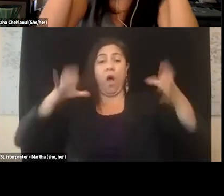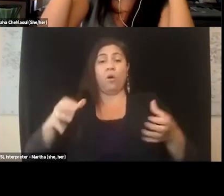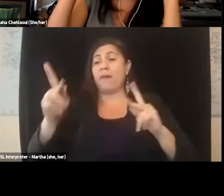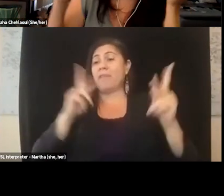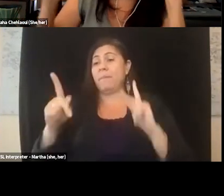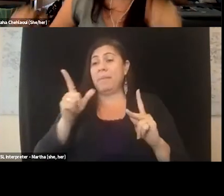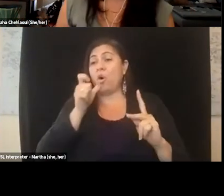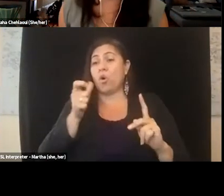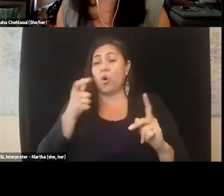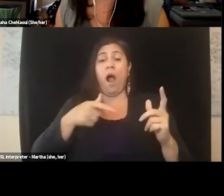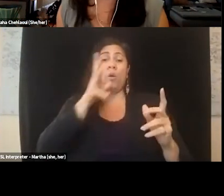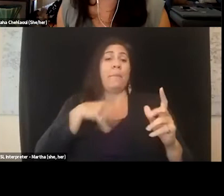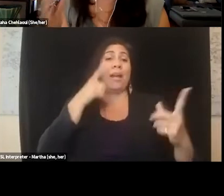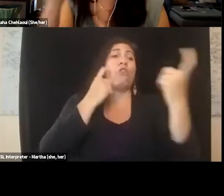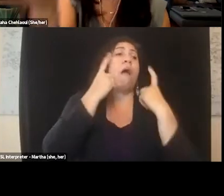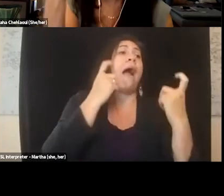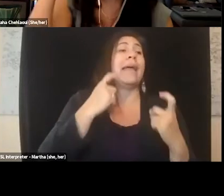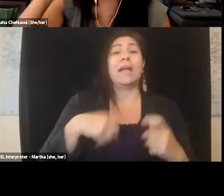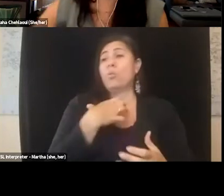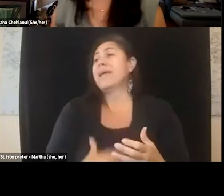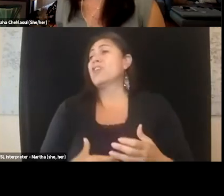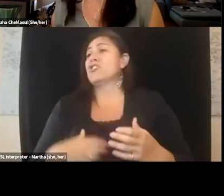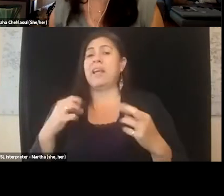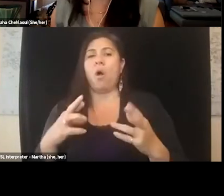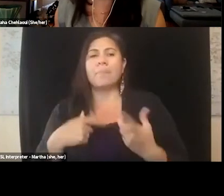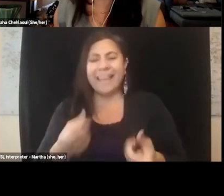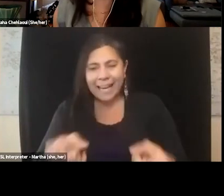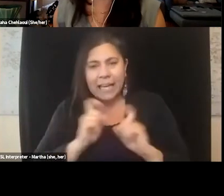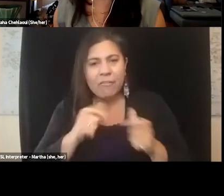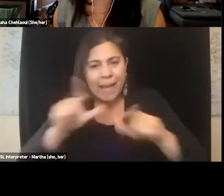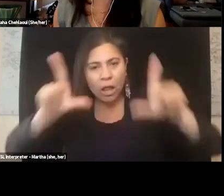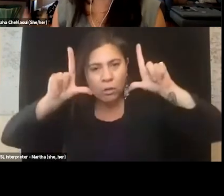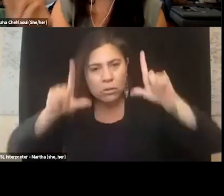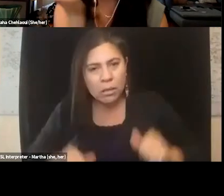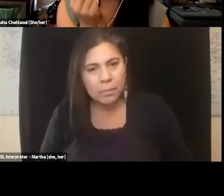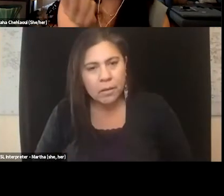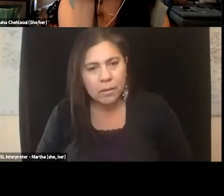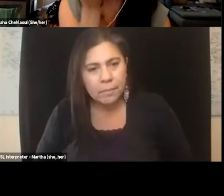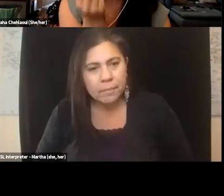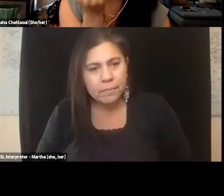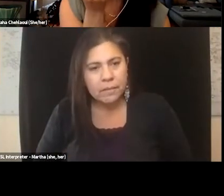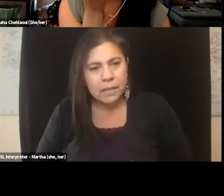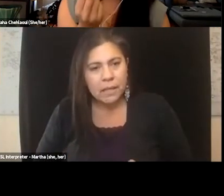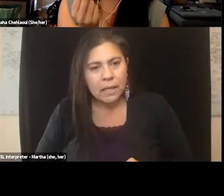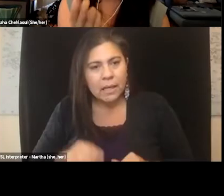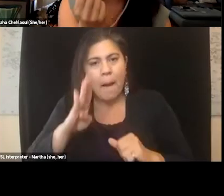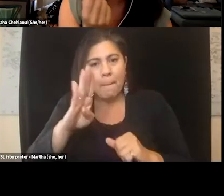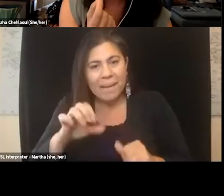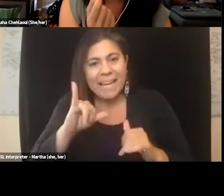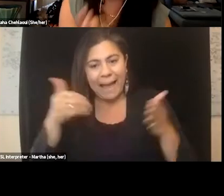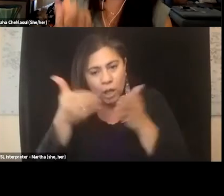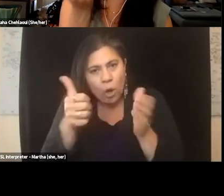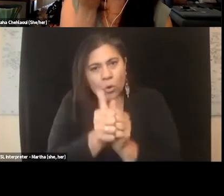crying women wish, you know, give me a frickin' close up. Be intimate, let me say an intimate story. Let